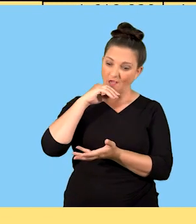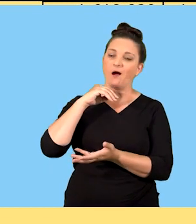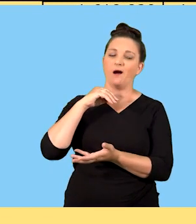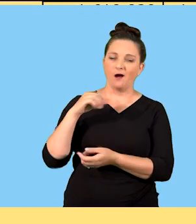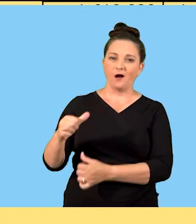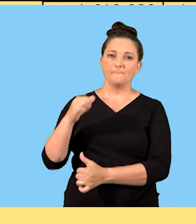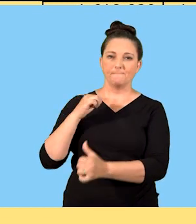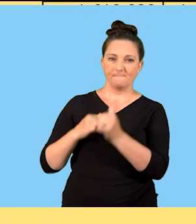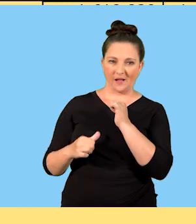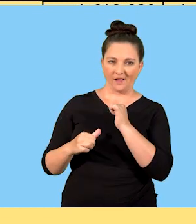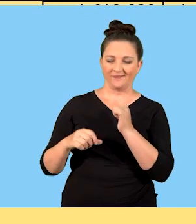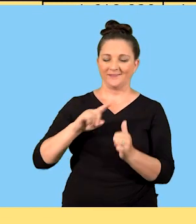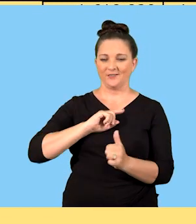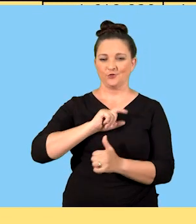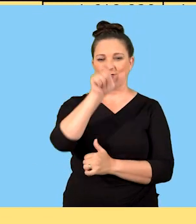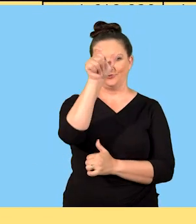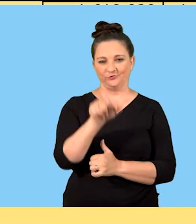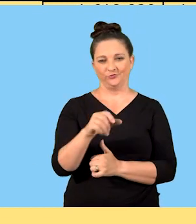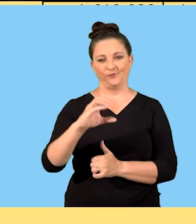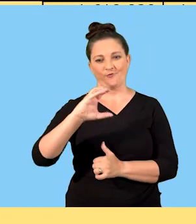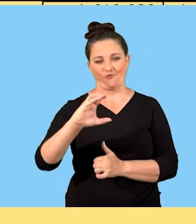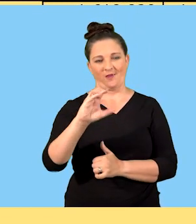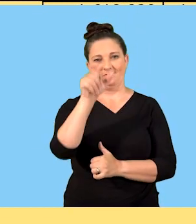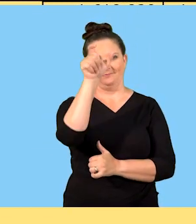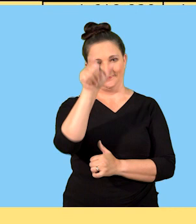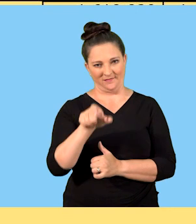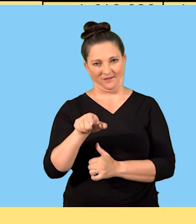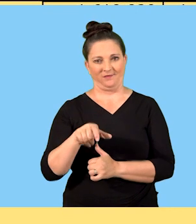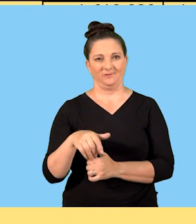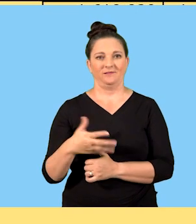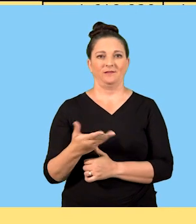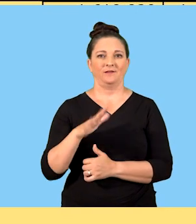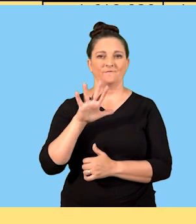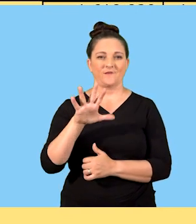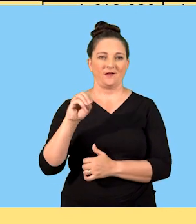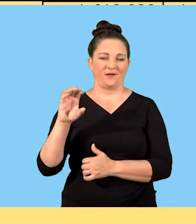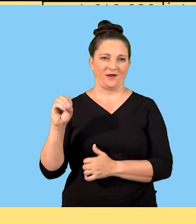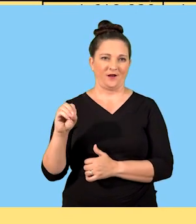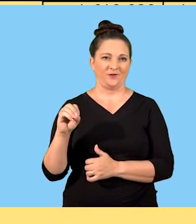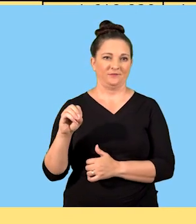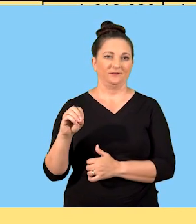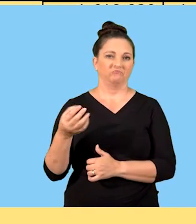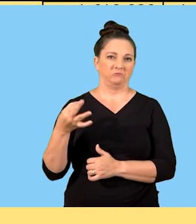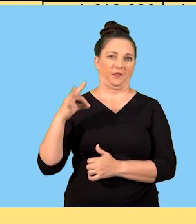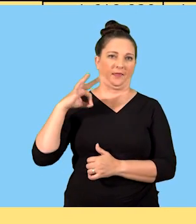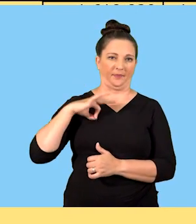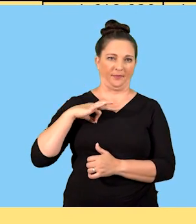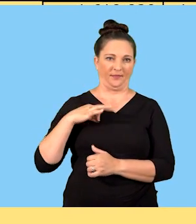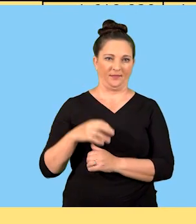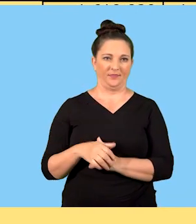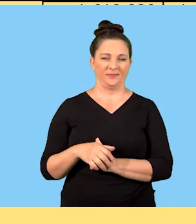income. Hence, you see it on the credit side of the nominal account section, and it's 500,